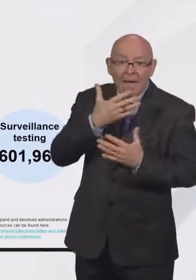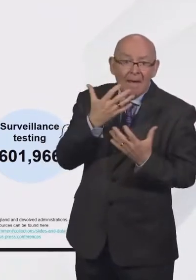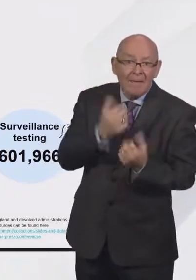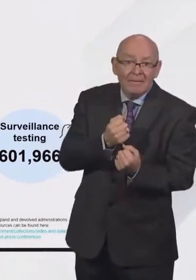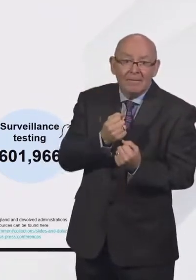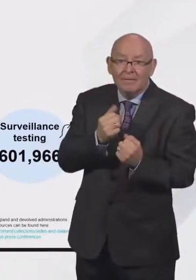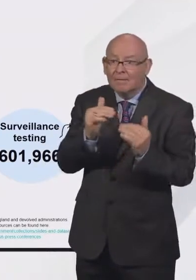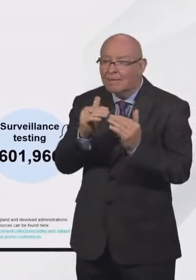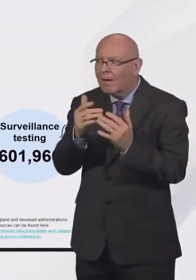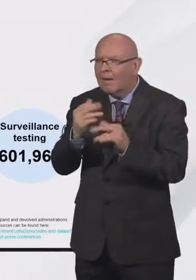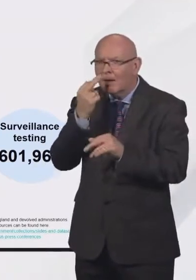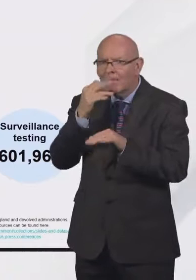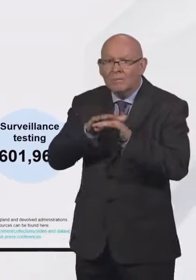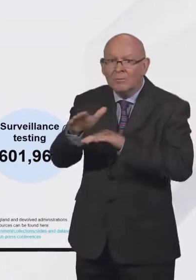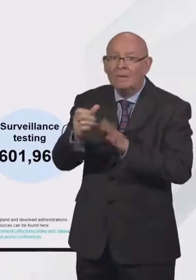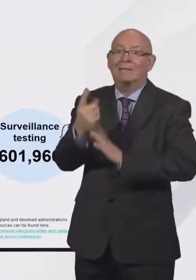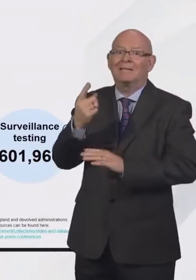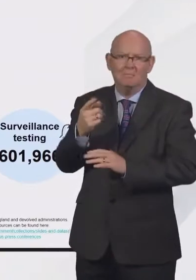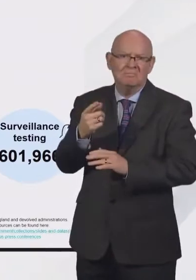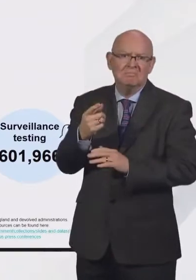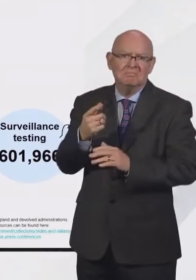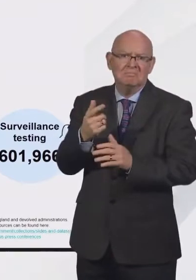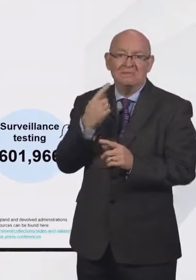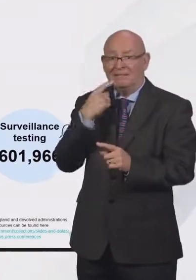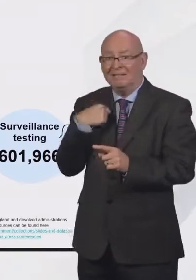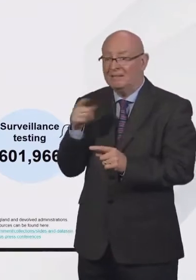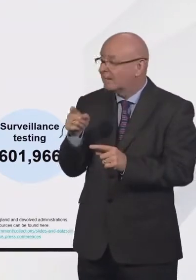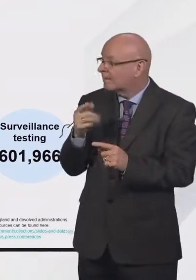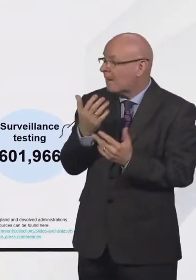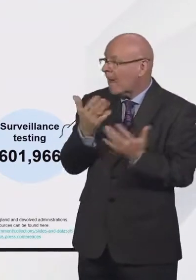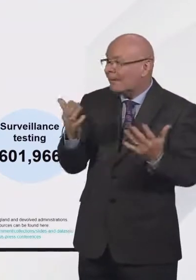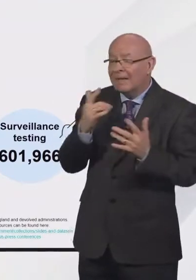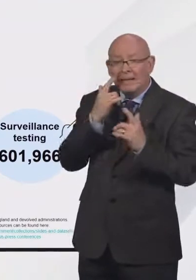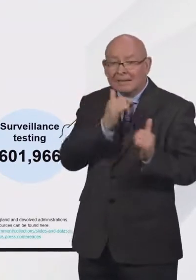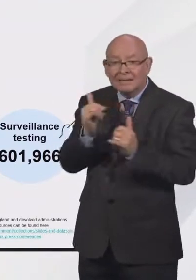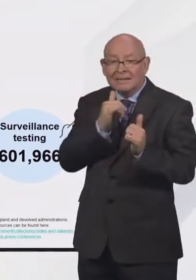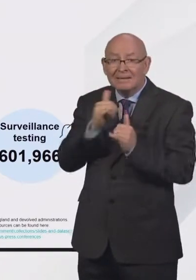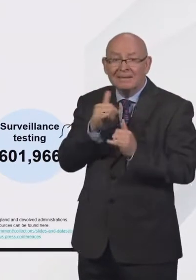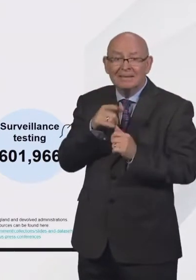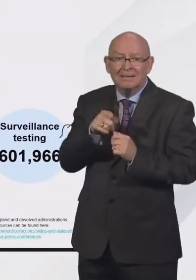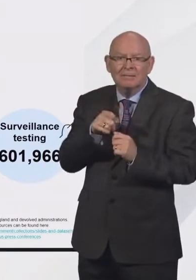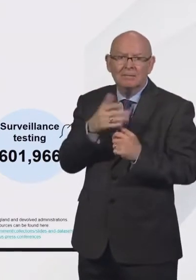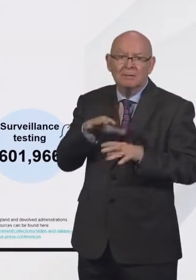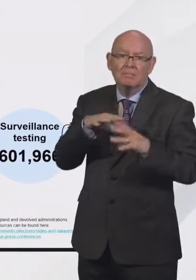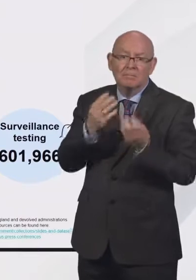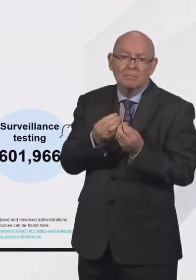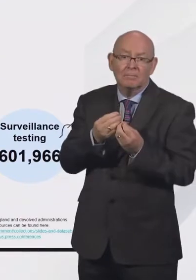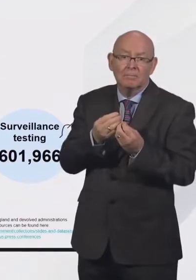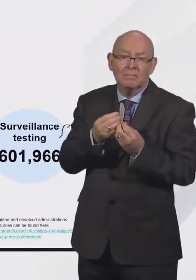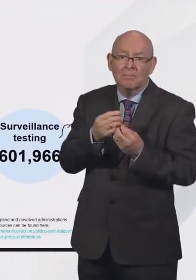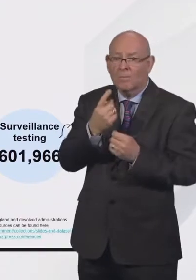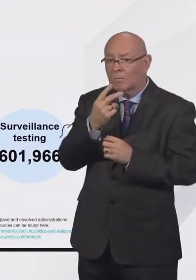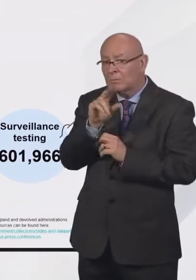The new NHS Test and Trace service has already advised over